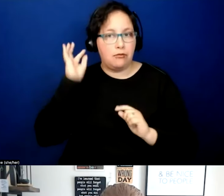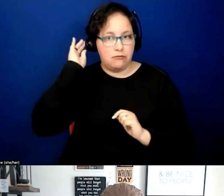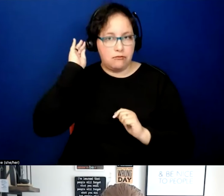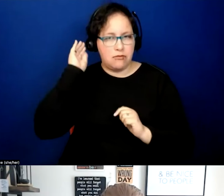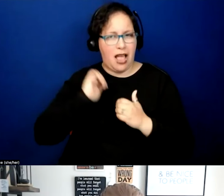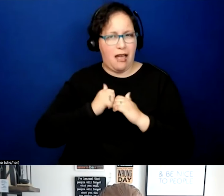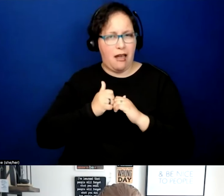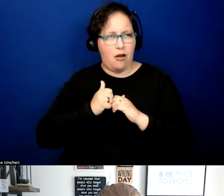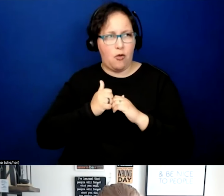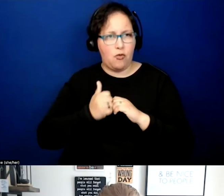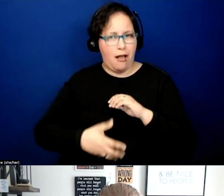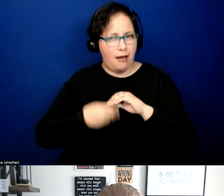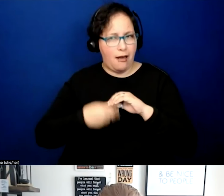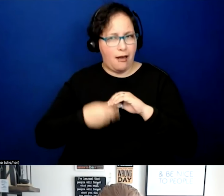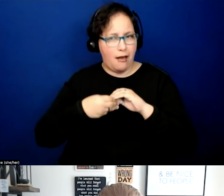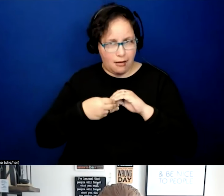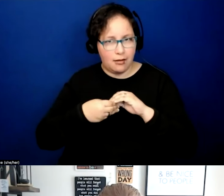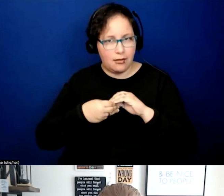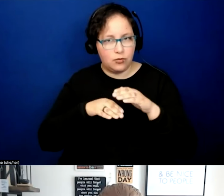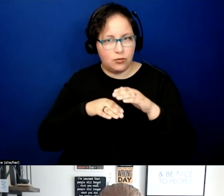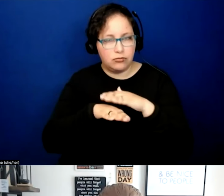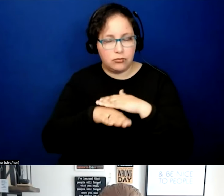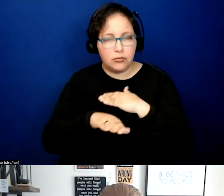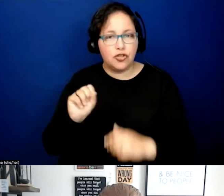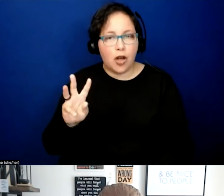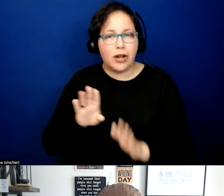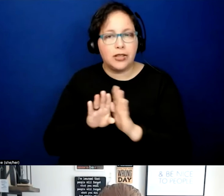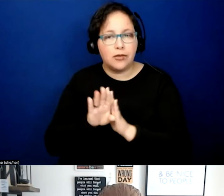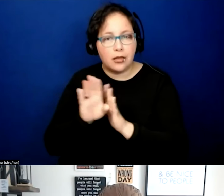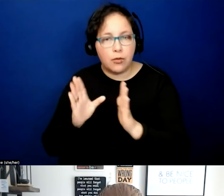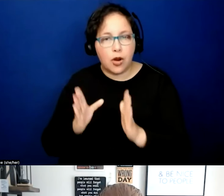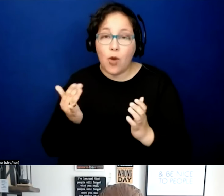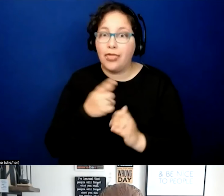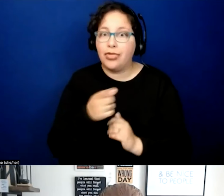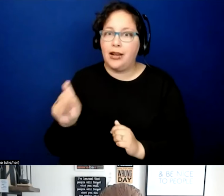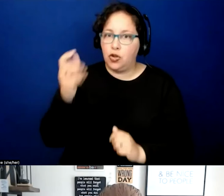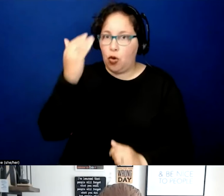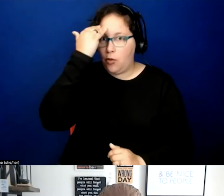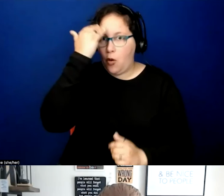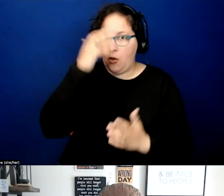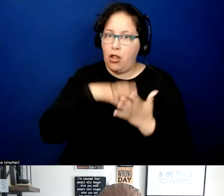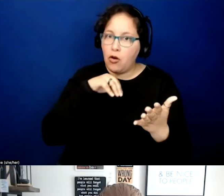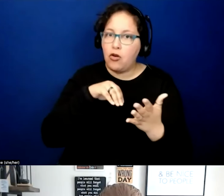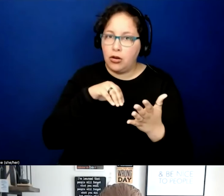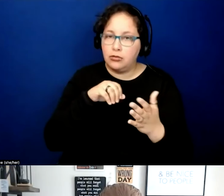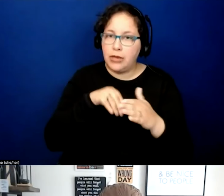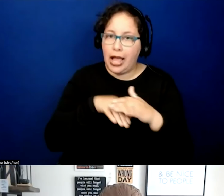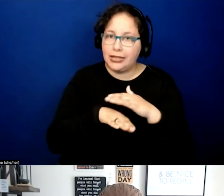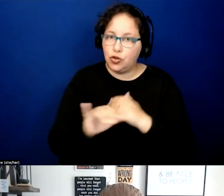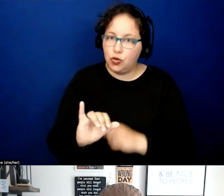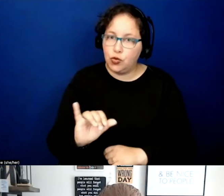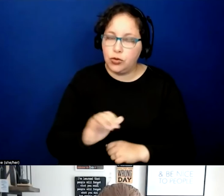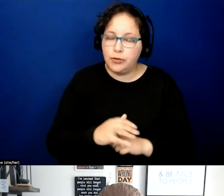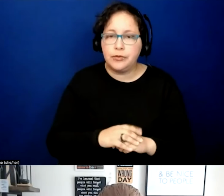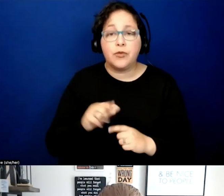we scaffold software developers so that they learn about accessibility, and so that they create, when